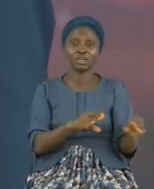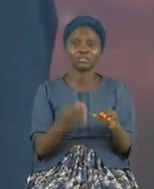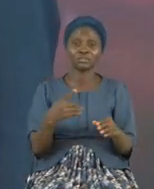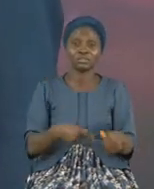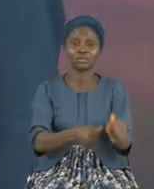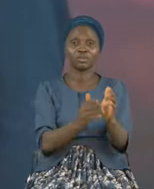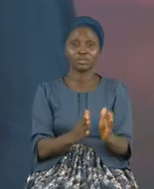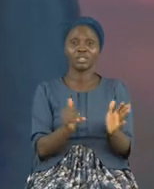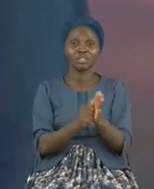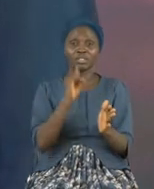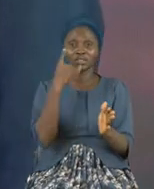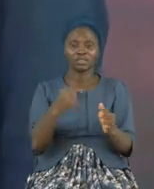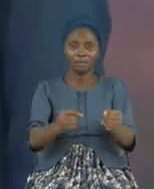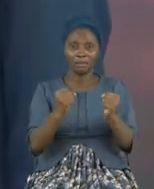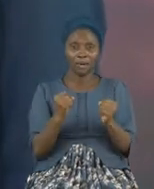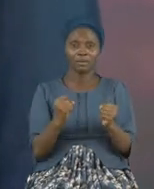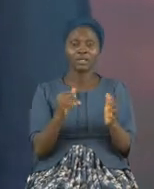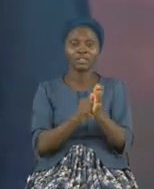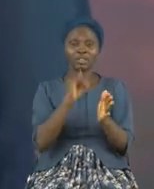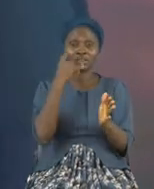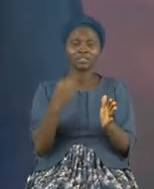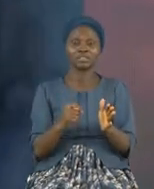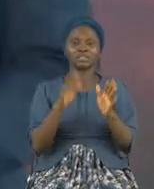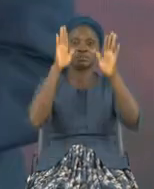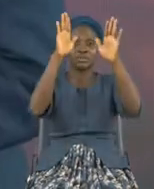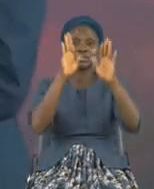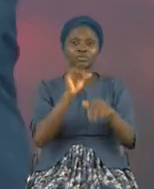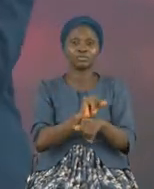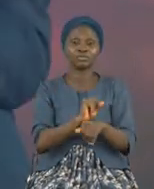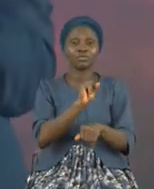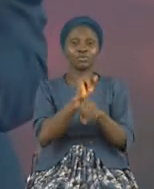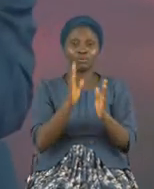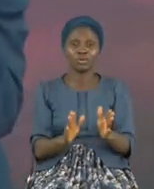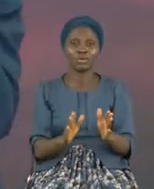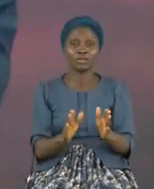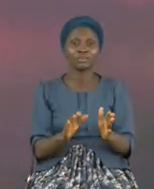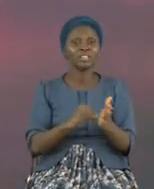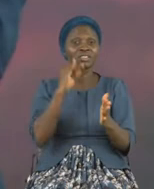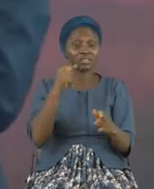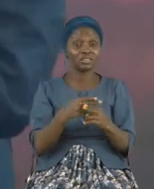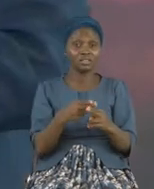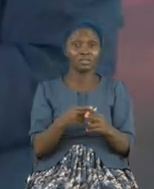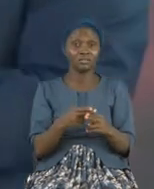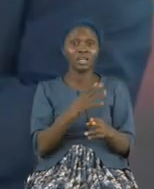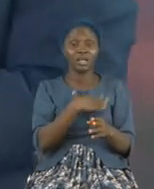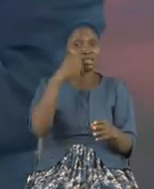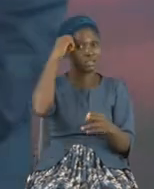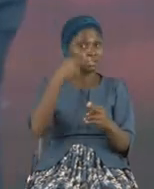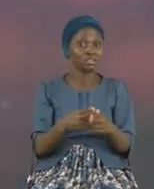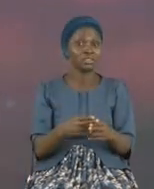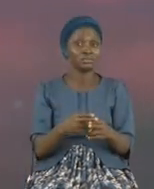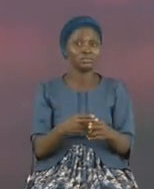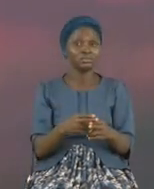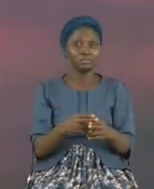That the miracle worker in the Acts of the Apostles is the name, and his name through faith in his name